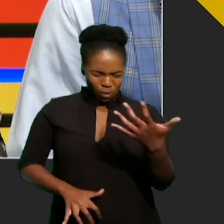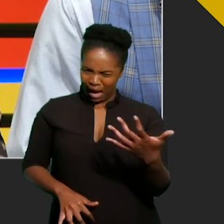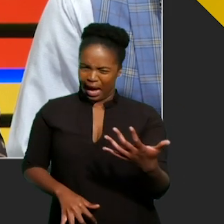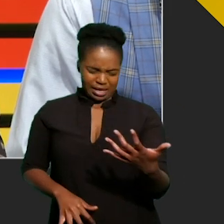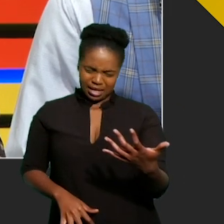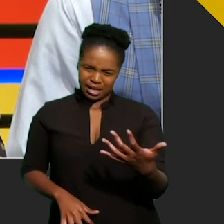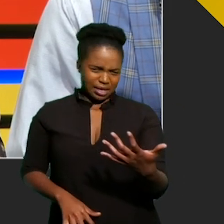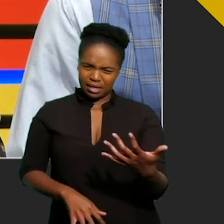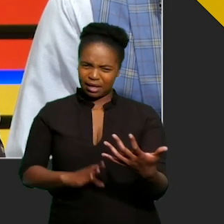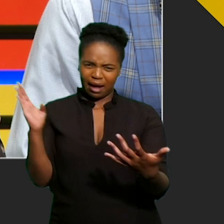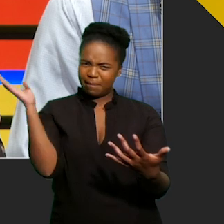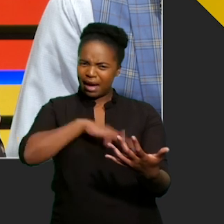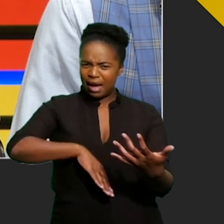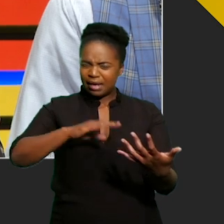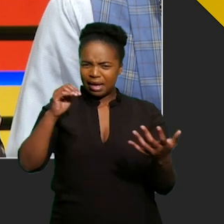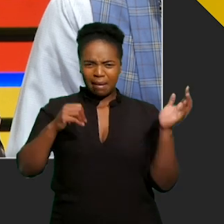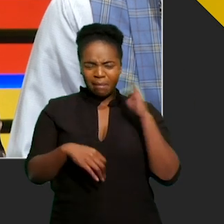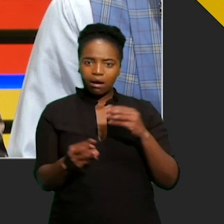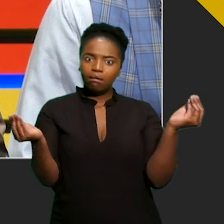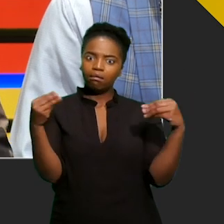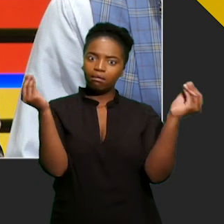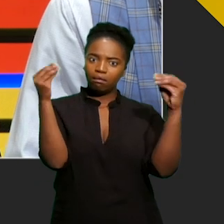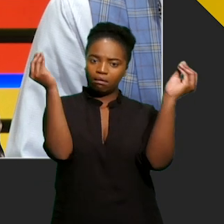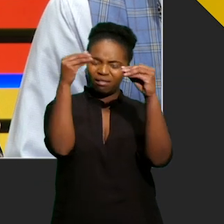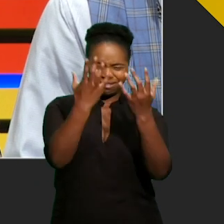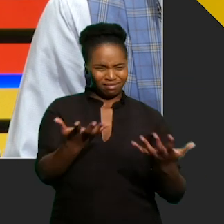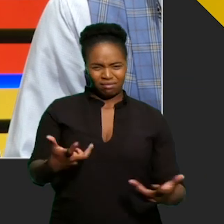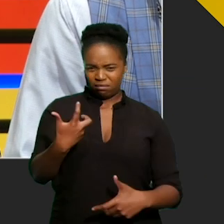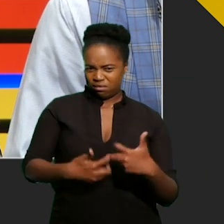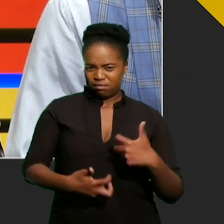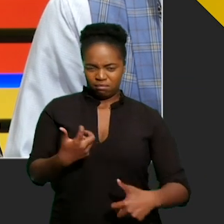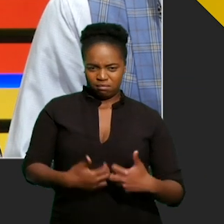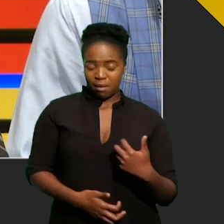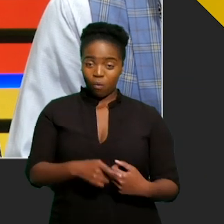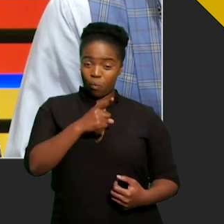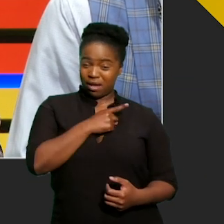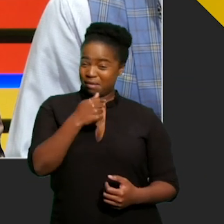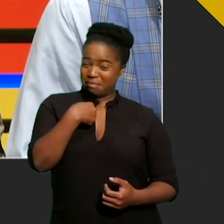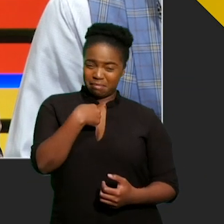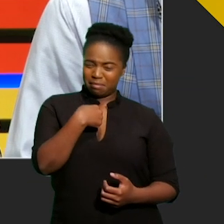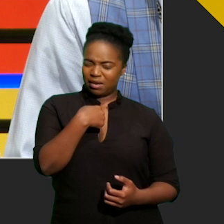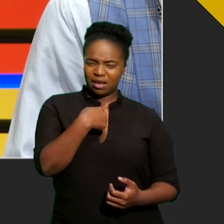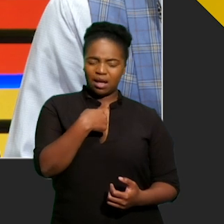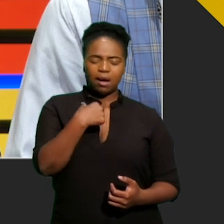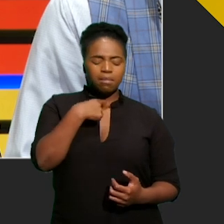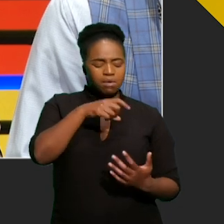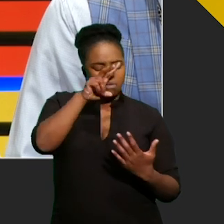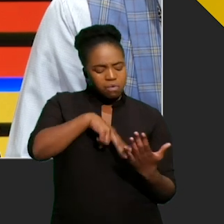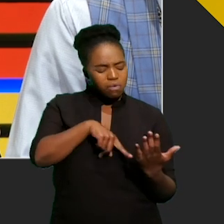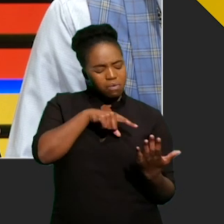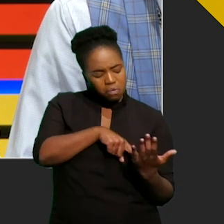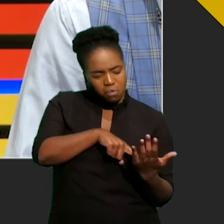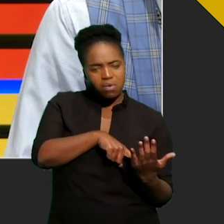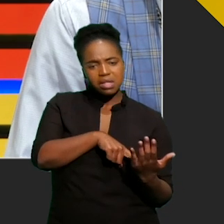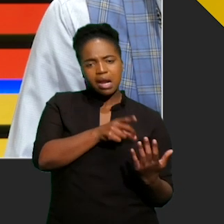Zive Zingayan. Mna indlela zangayo kuba ndifuna i-sources ezininzi ke ngenze zokwazi